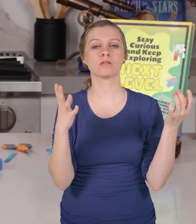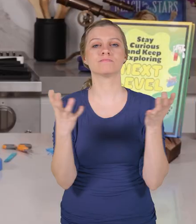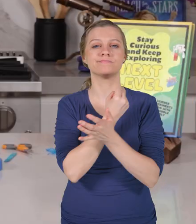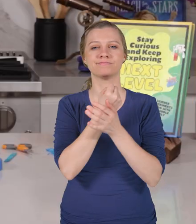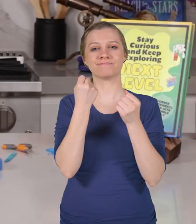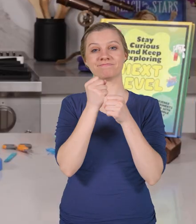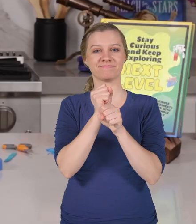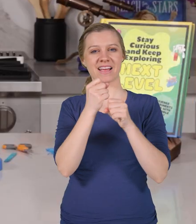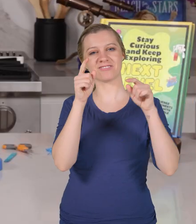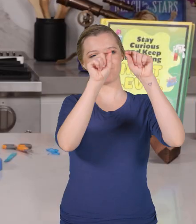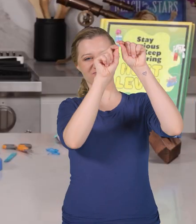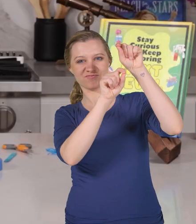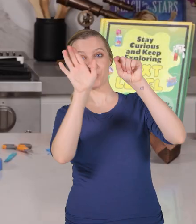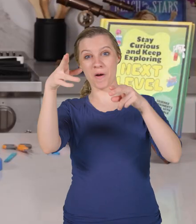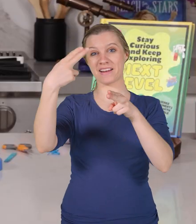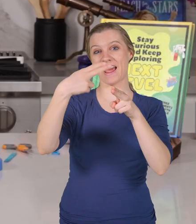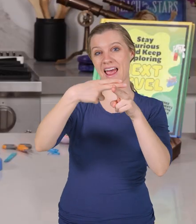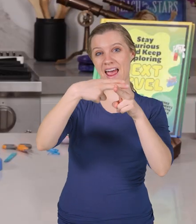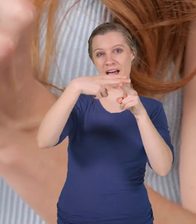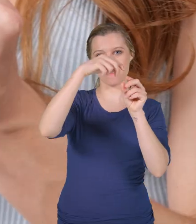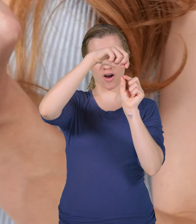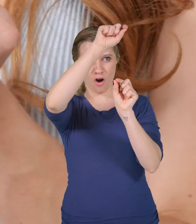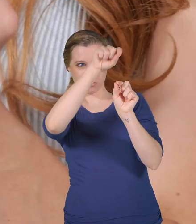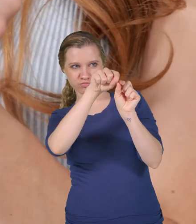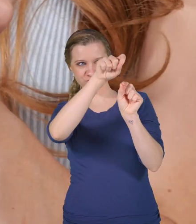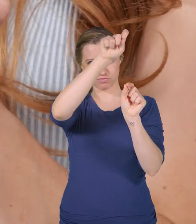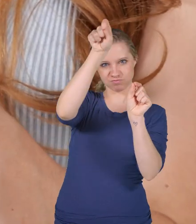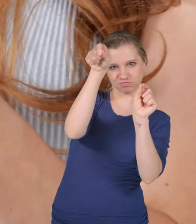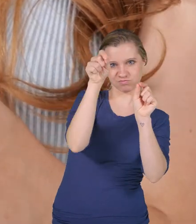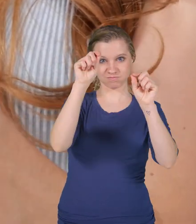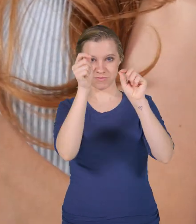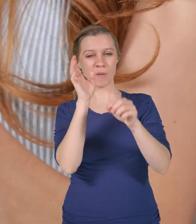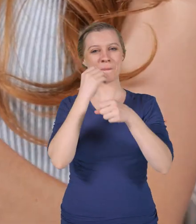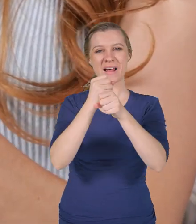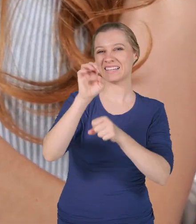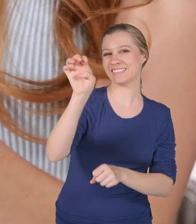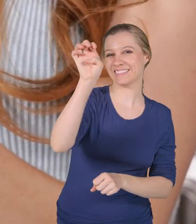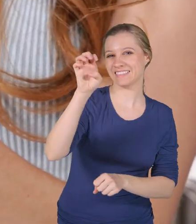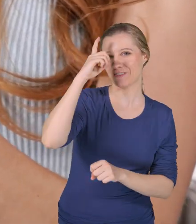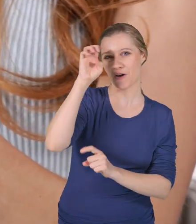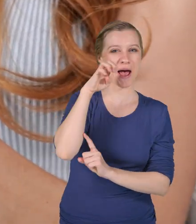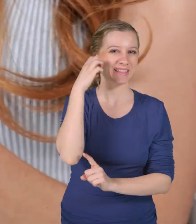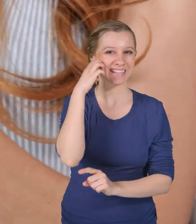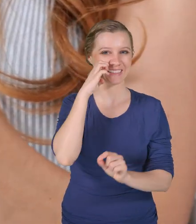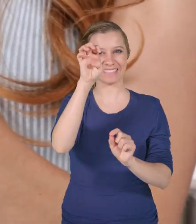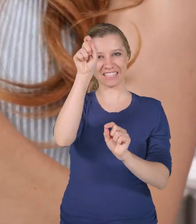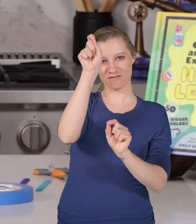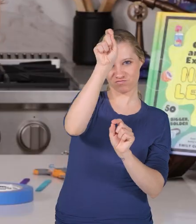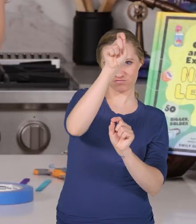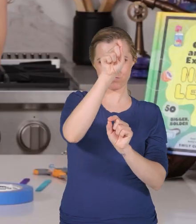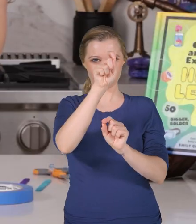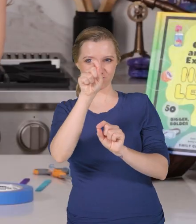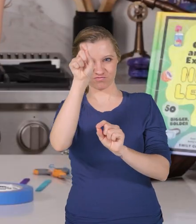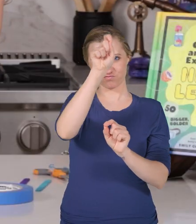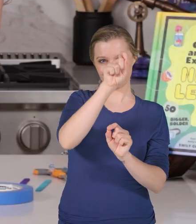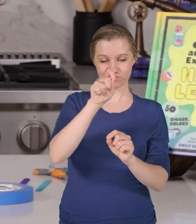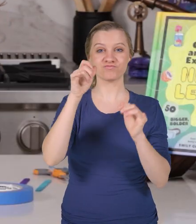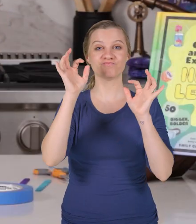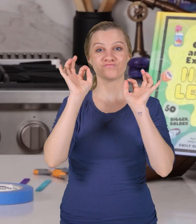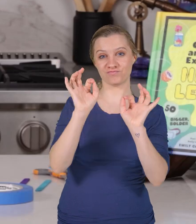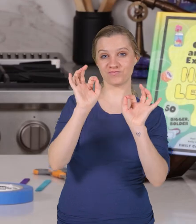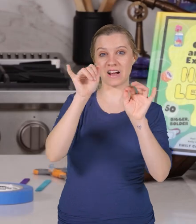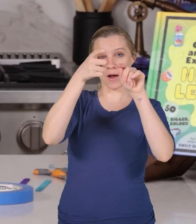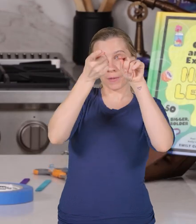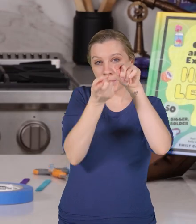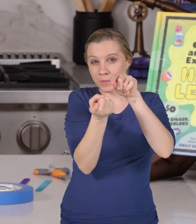initials for your name out of our pipe cleaners. I'm going to make E for Emily. Now we are going to suspend